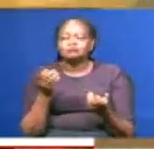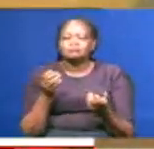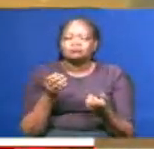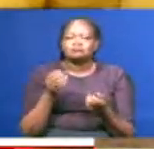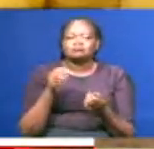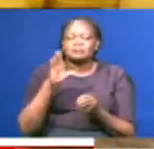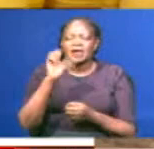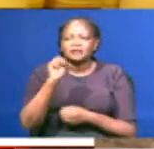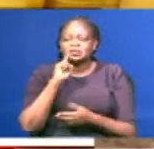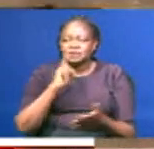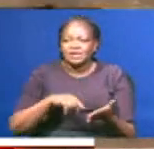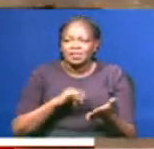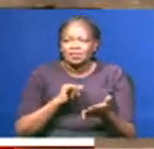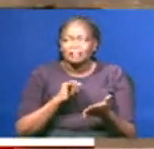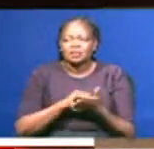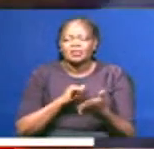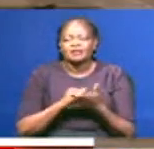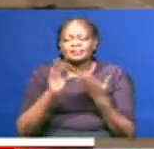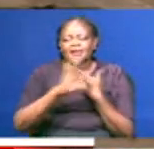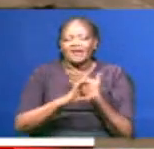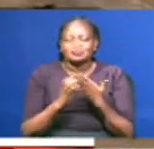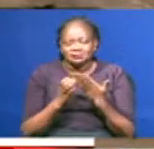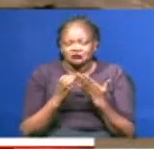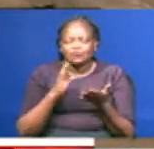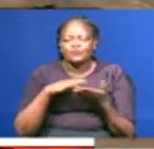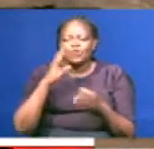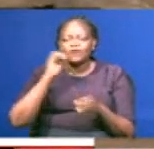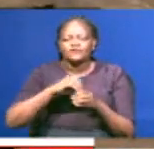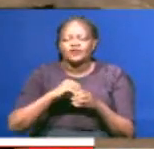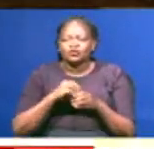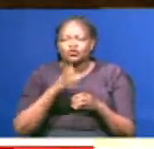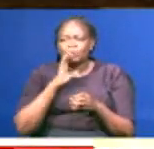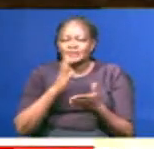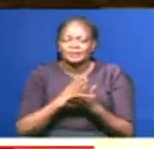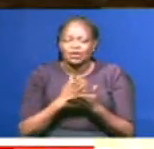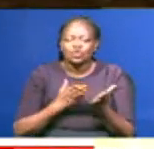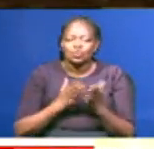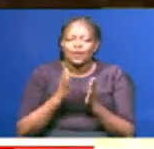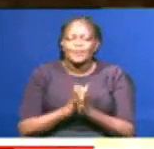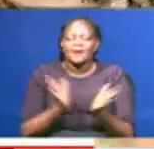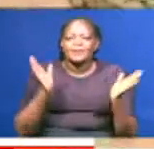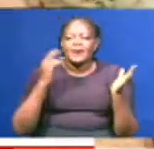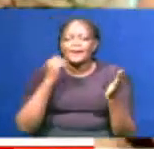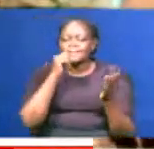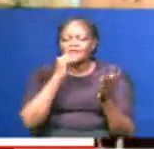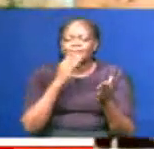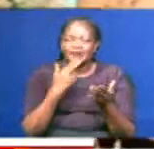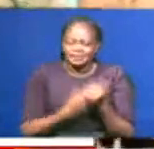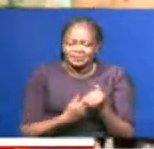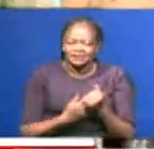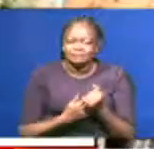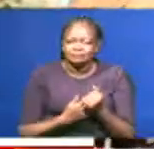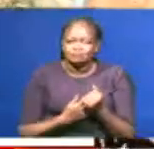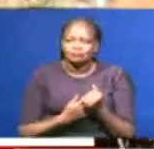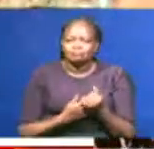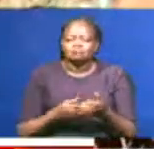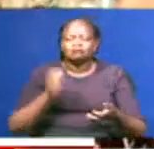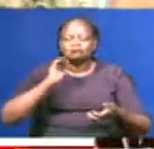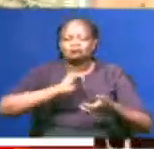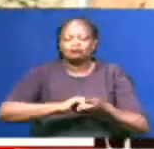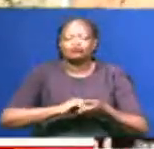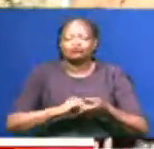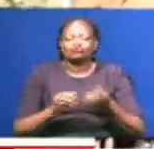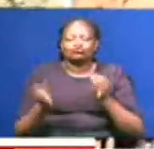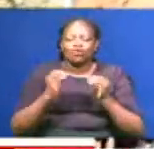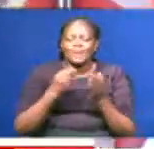Wahome says the country is seeking more investments in the water sector through public-private partnership engagements to raise revenue for water